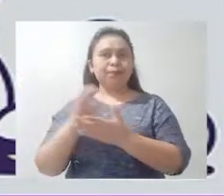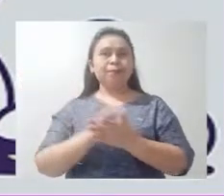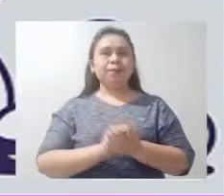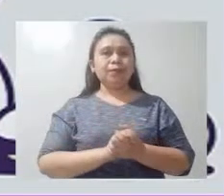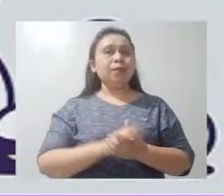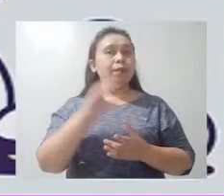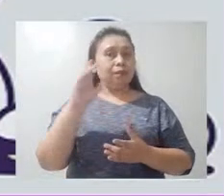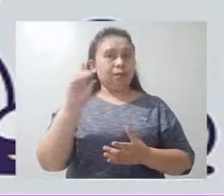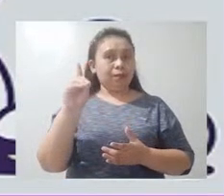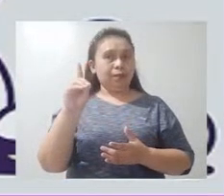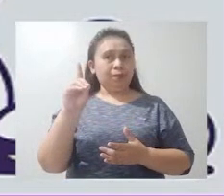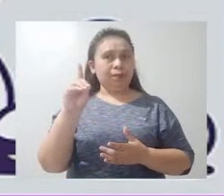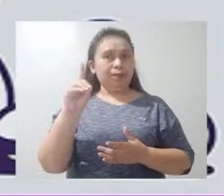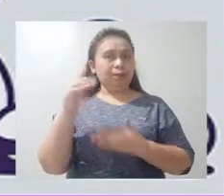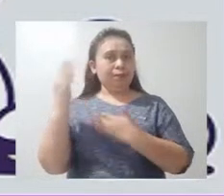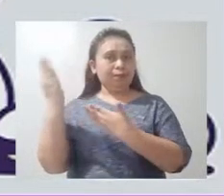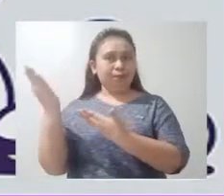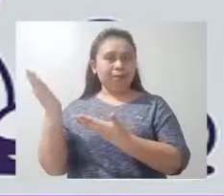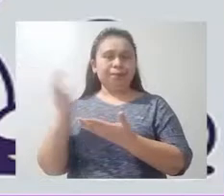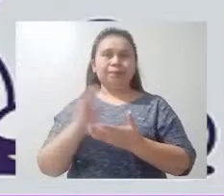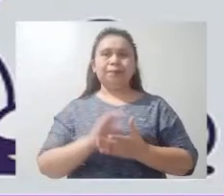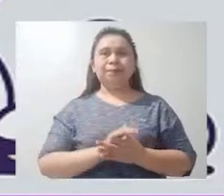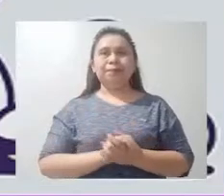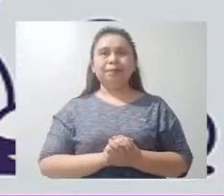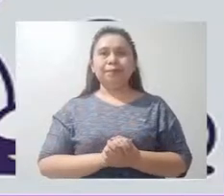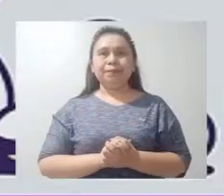Or letter D, medicine dropper.